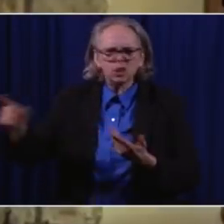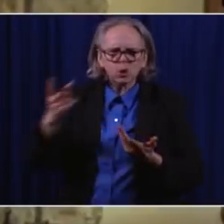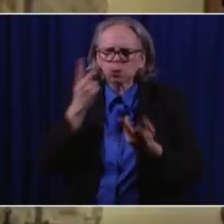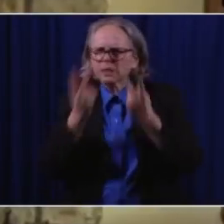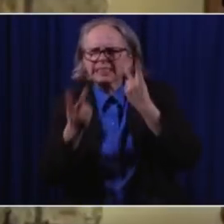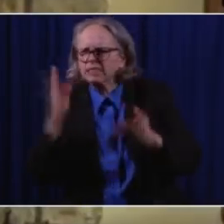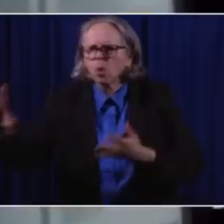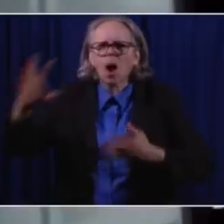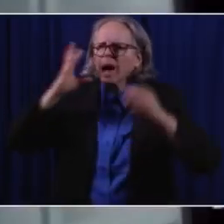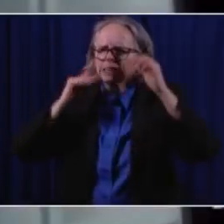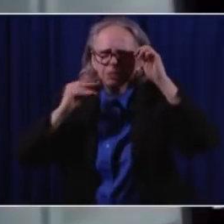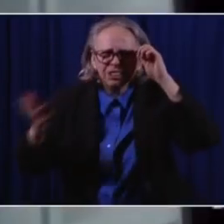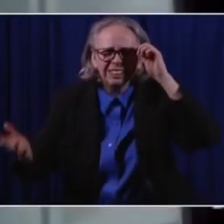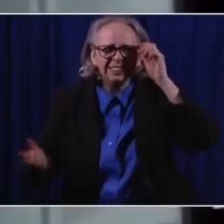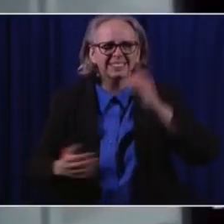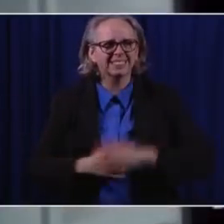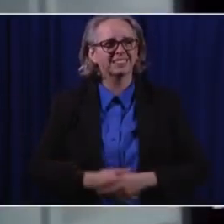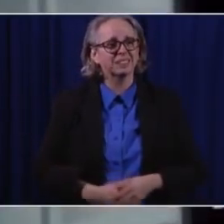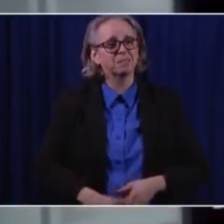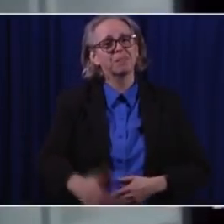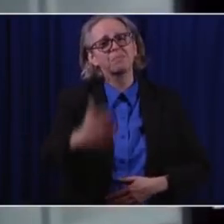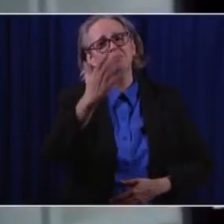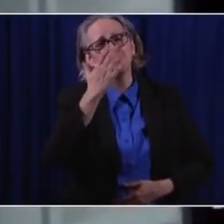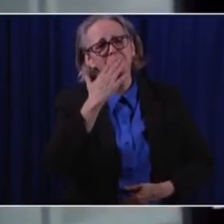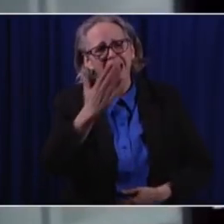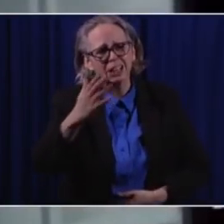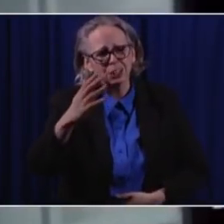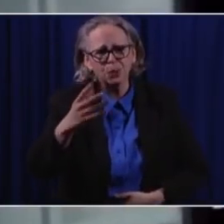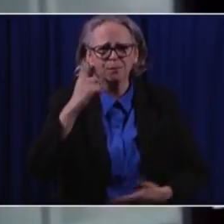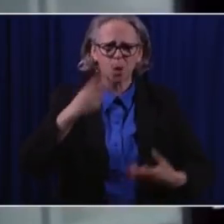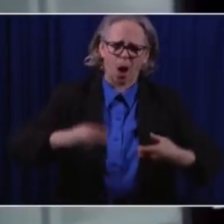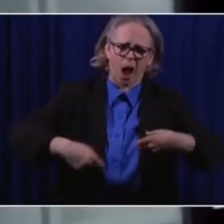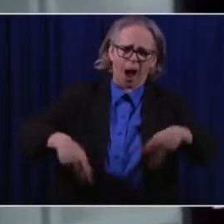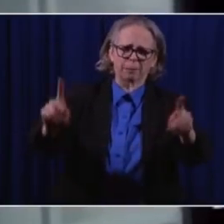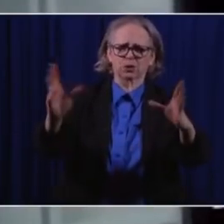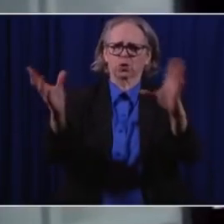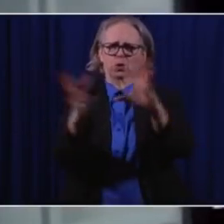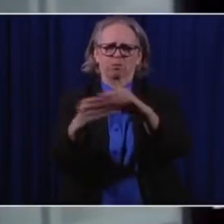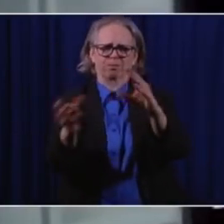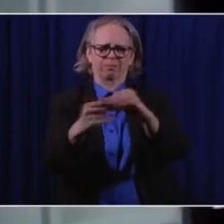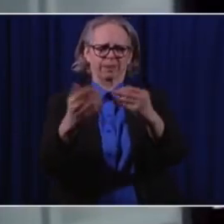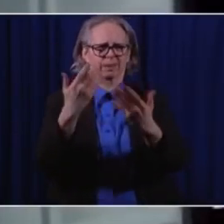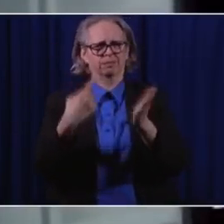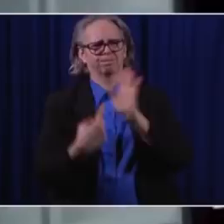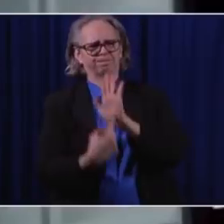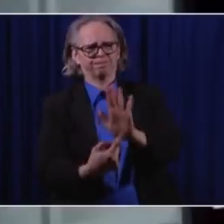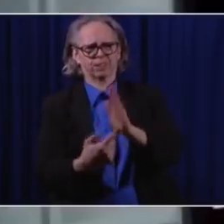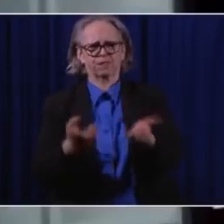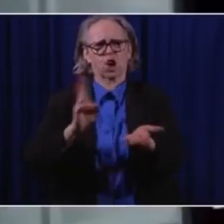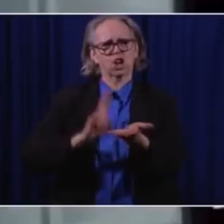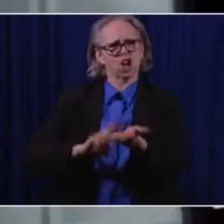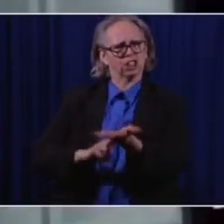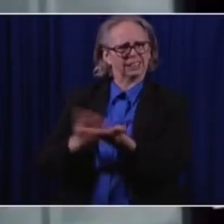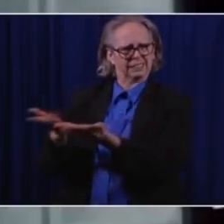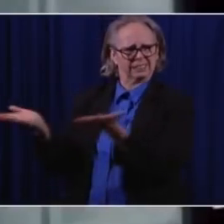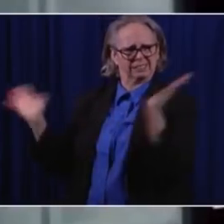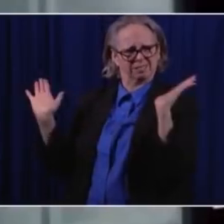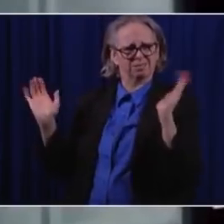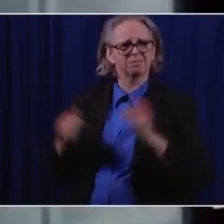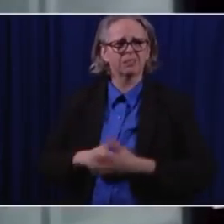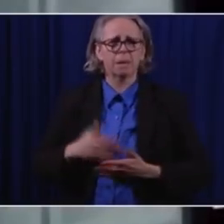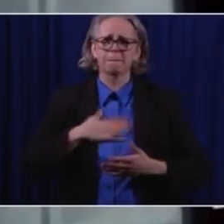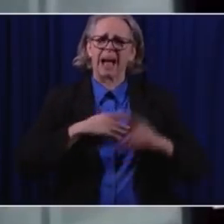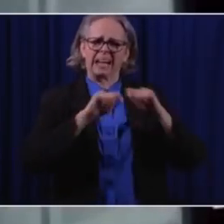you. Thank you for the opportunity to speak on behalf of nurses everywhere. And I just want to applaud the team that I'm on